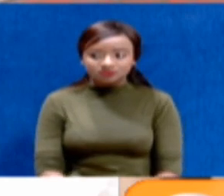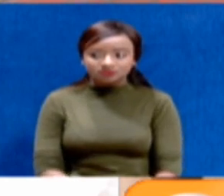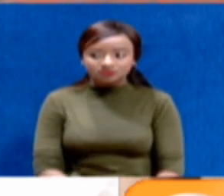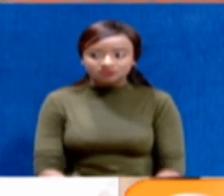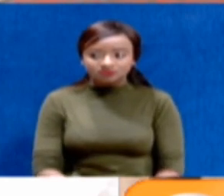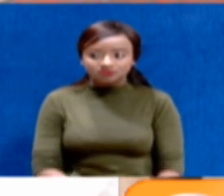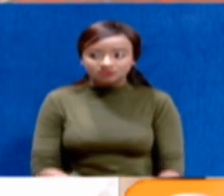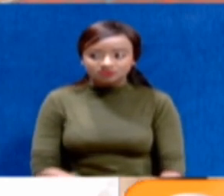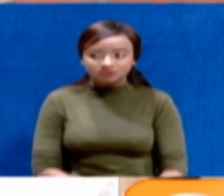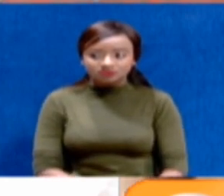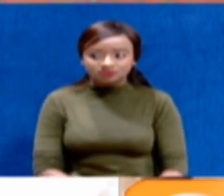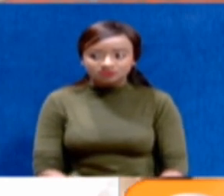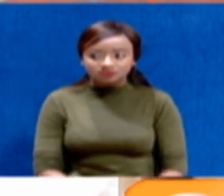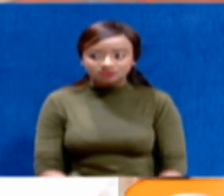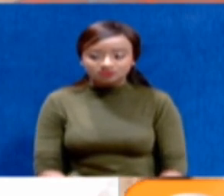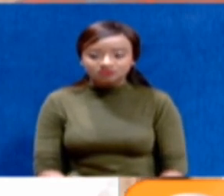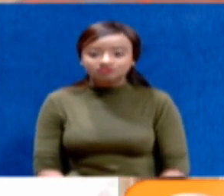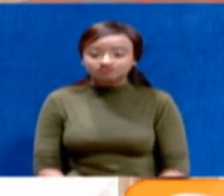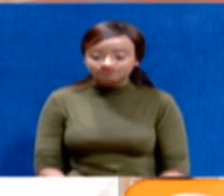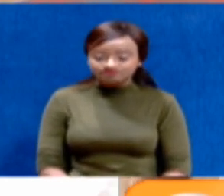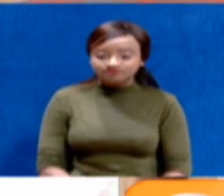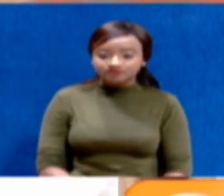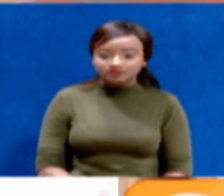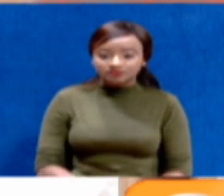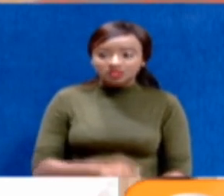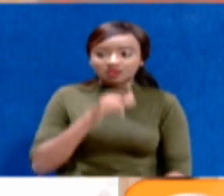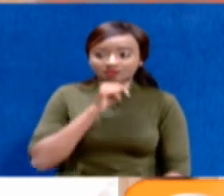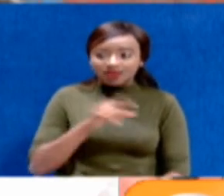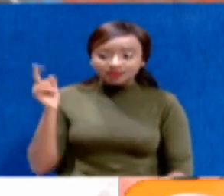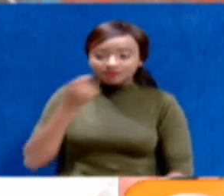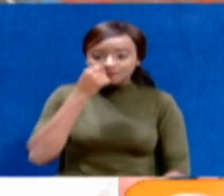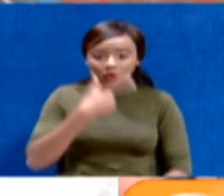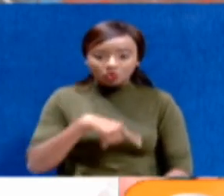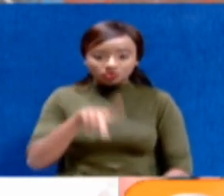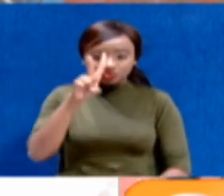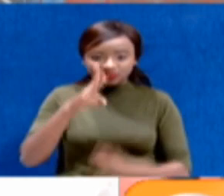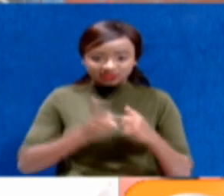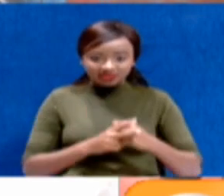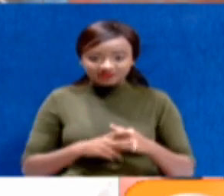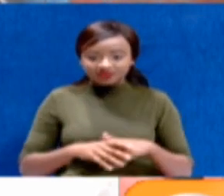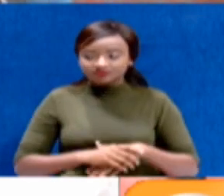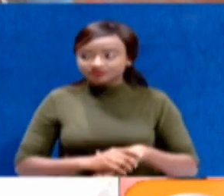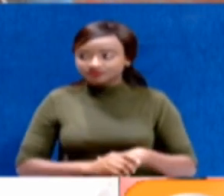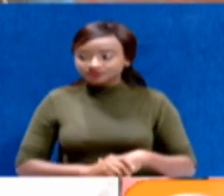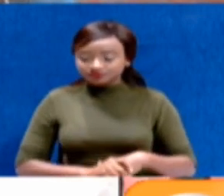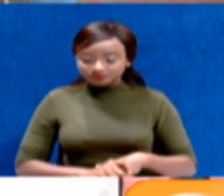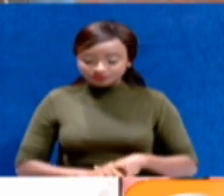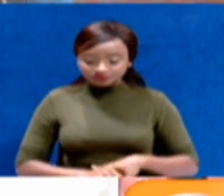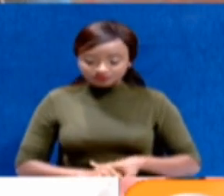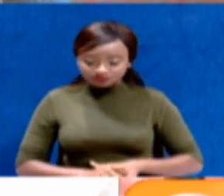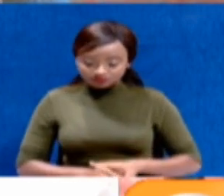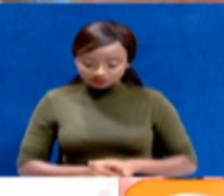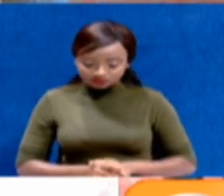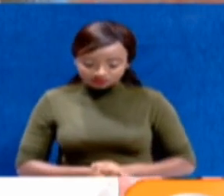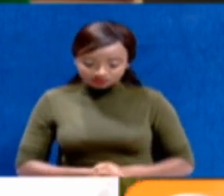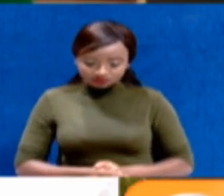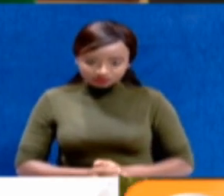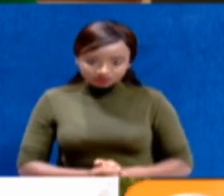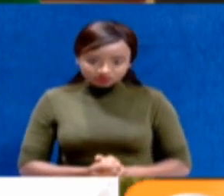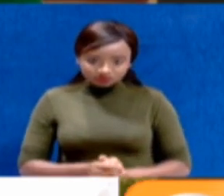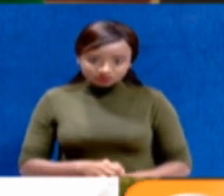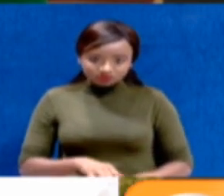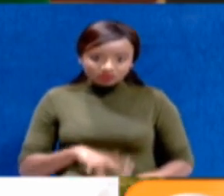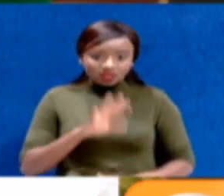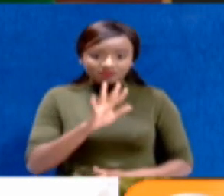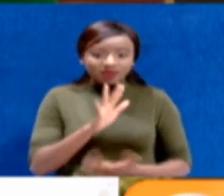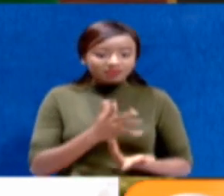27-year-old Kelvin Aura Odhiambo, a Hearse driver, has weathered what are to him the worst 60 days of his life, 44 of which he